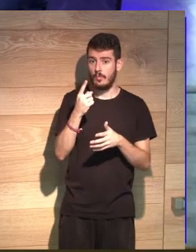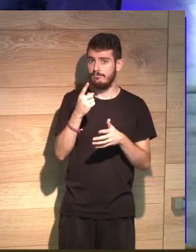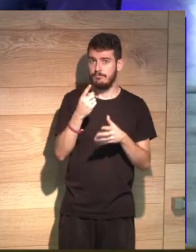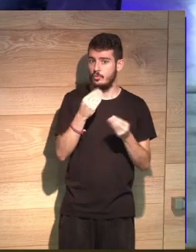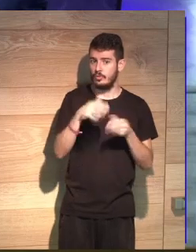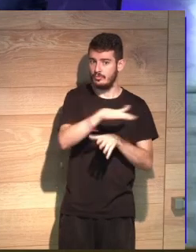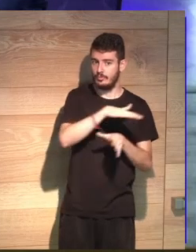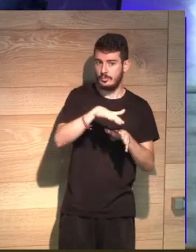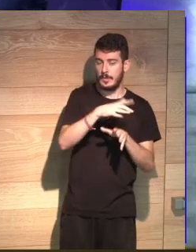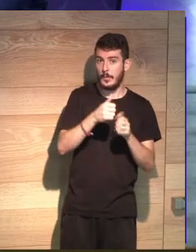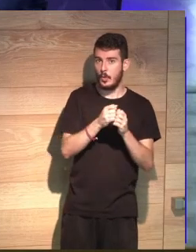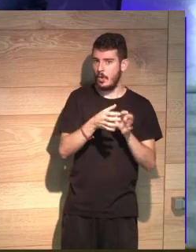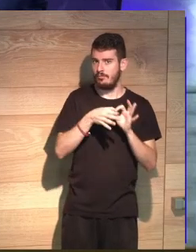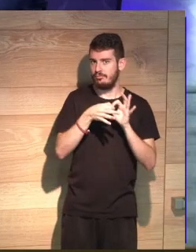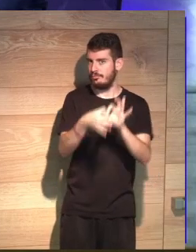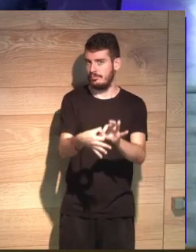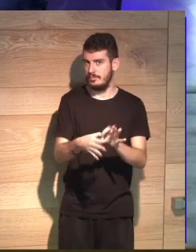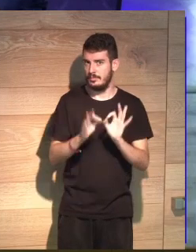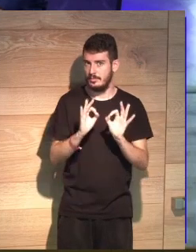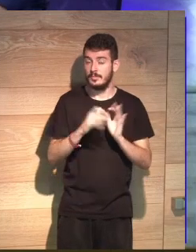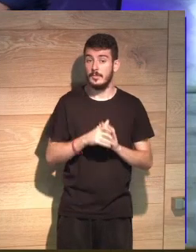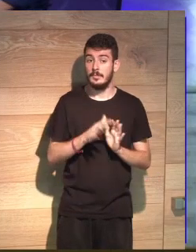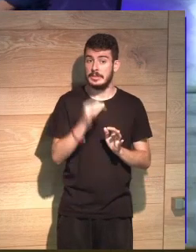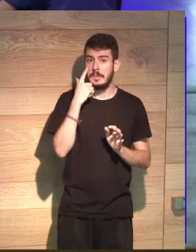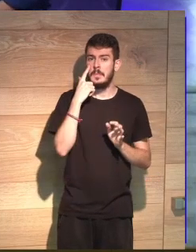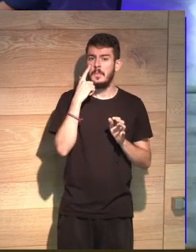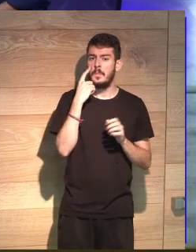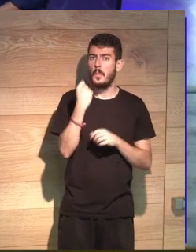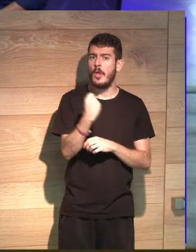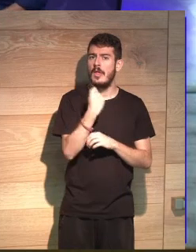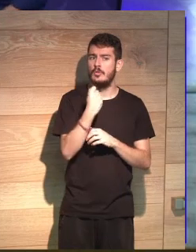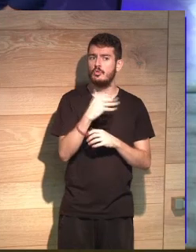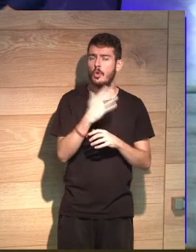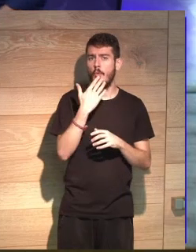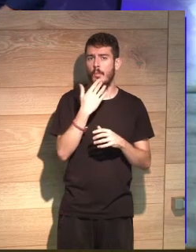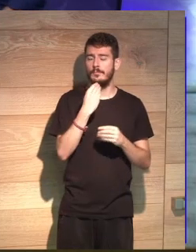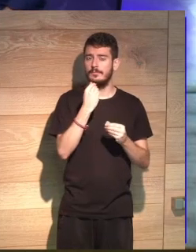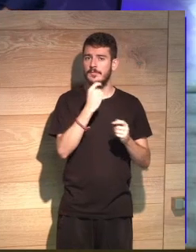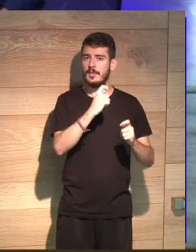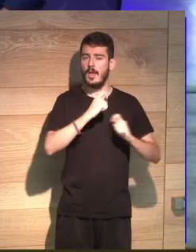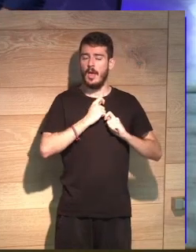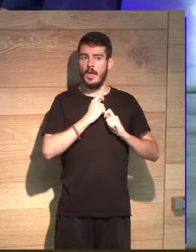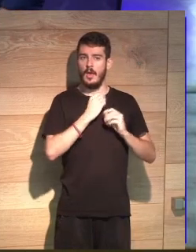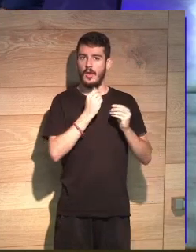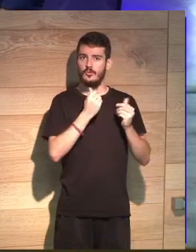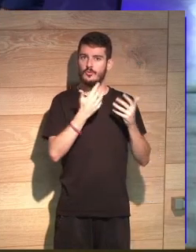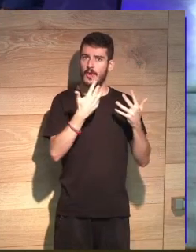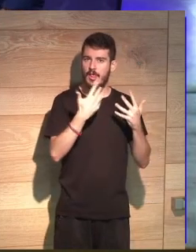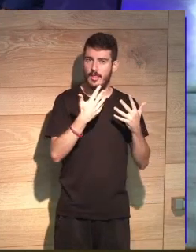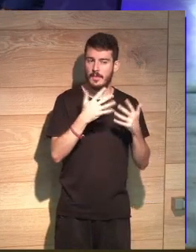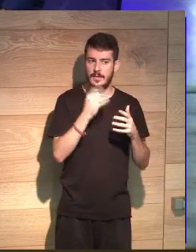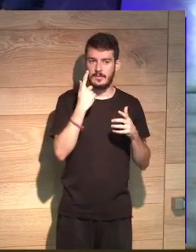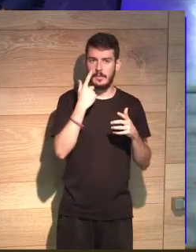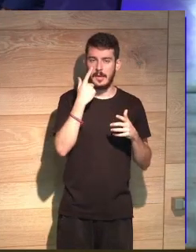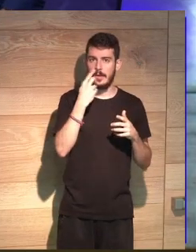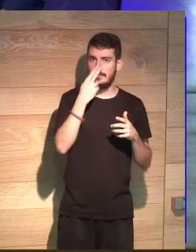and the path of culture is being led by video games in many aspects, and they